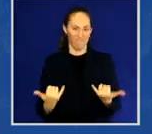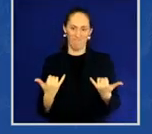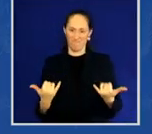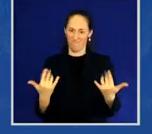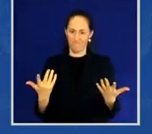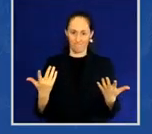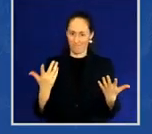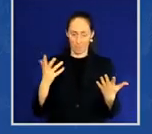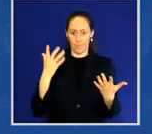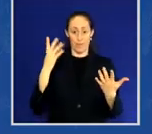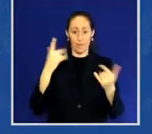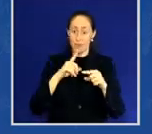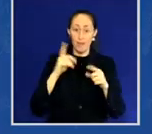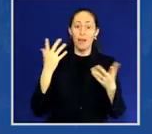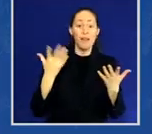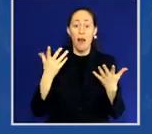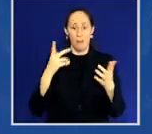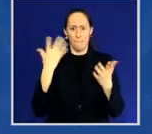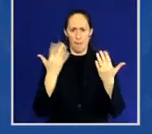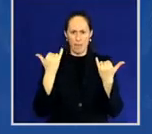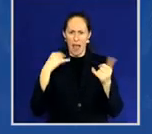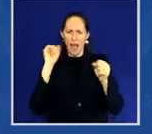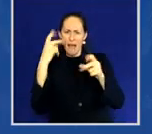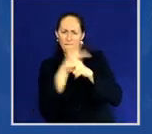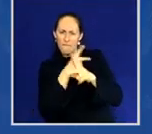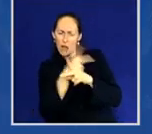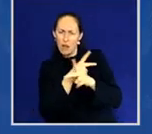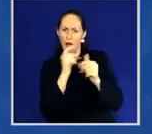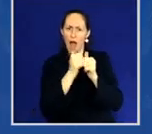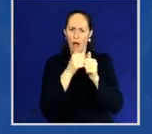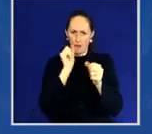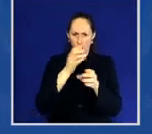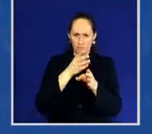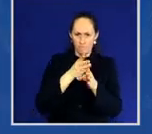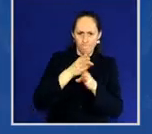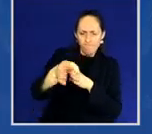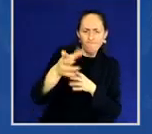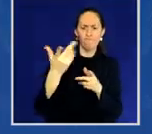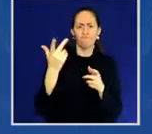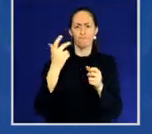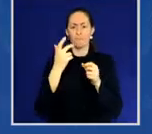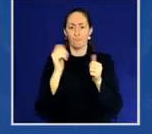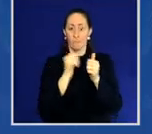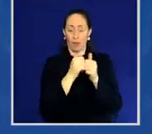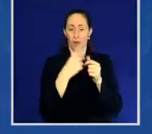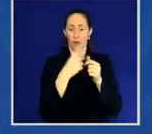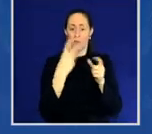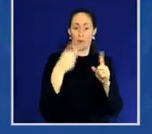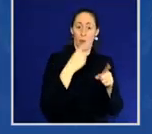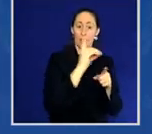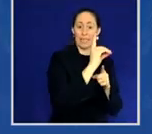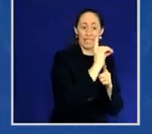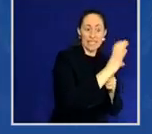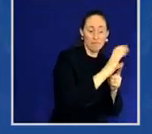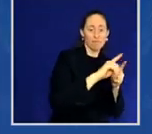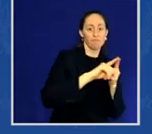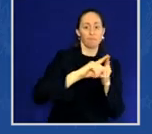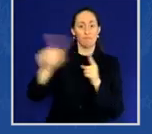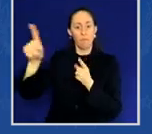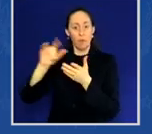out three curves from Washington to New York, you could make it from Washington to New York in an hour and 32